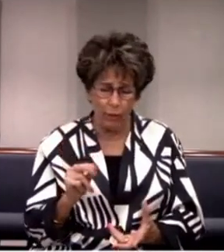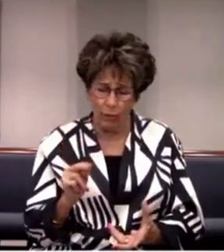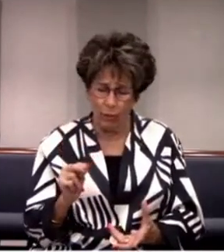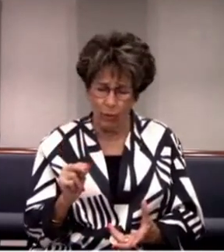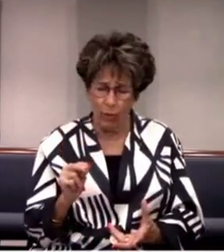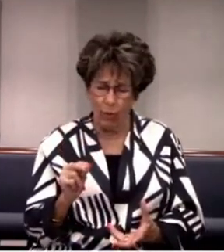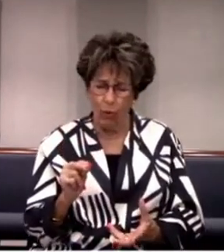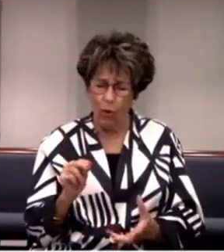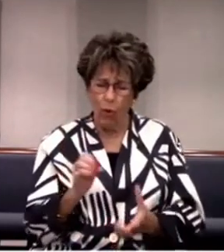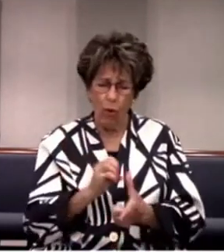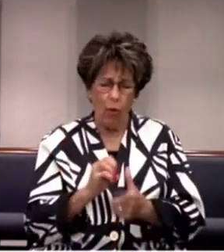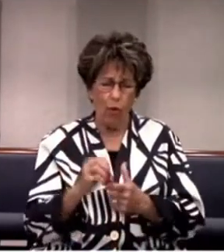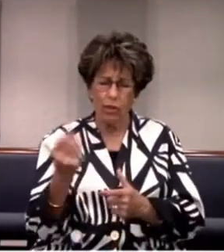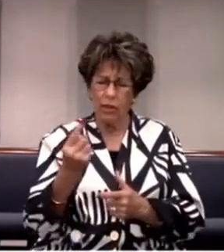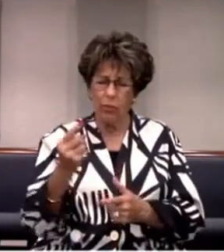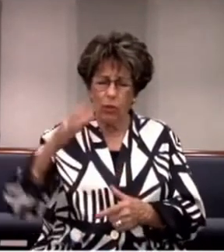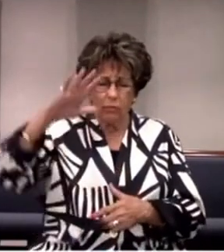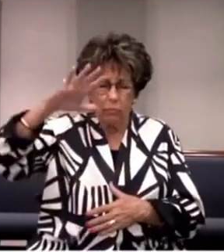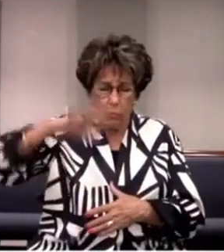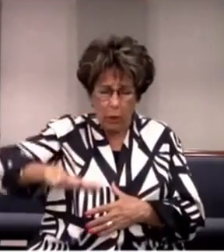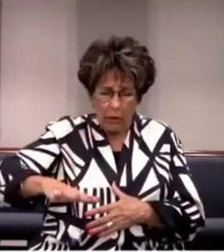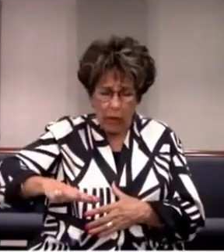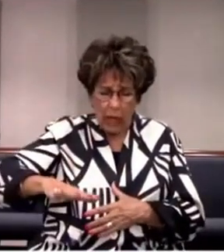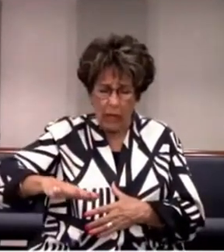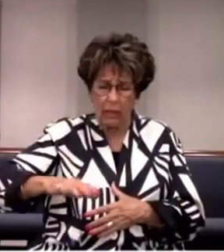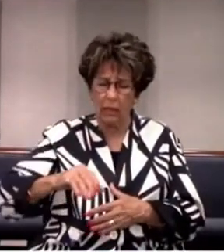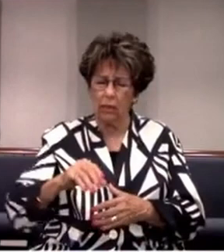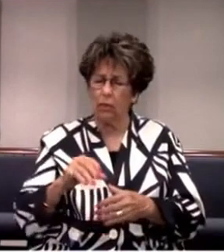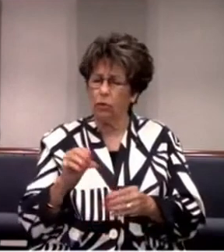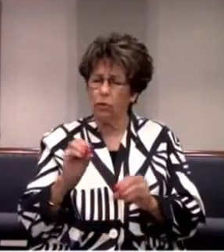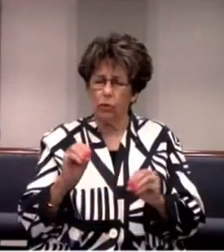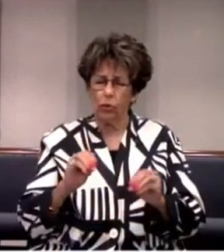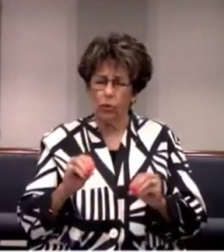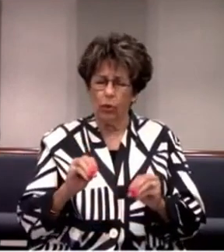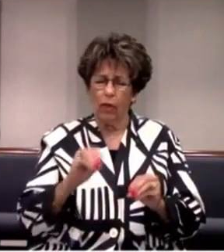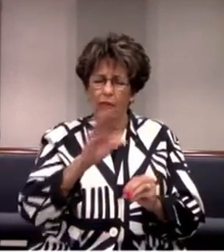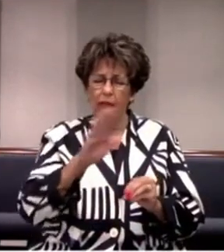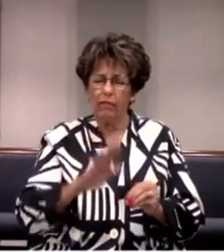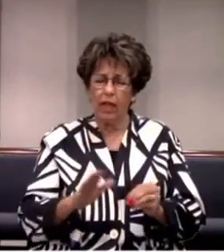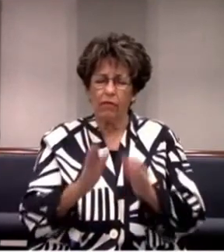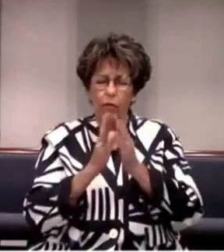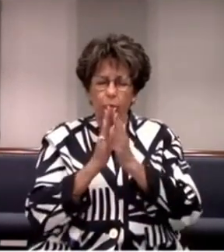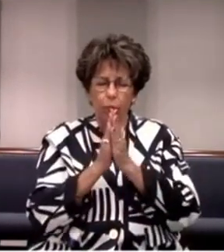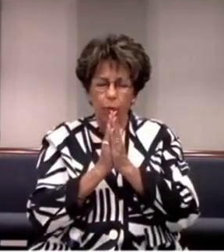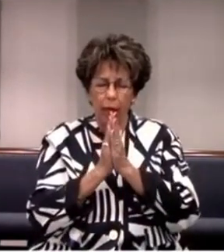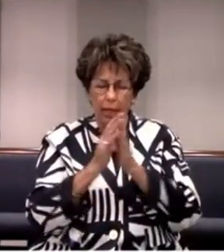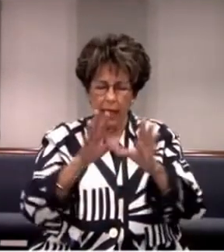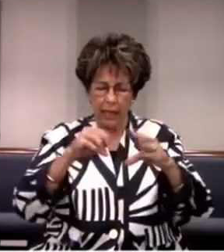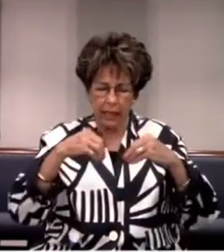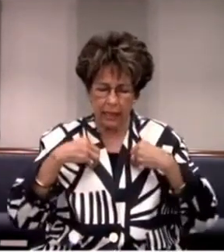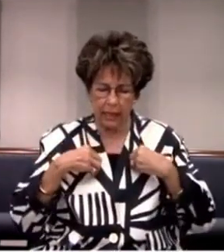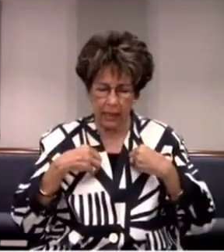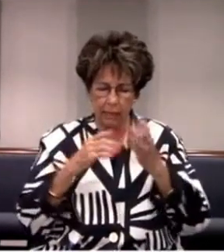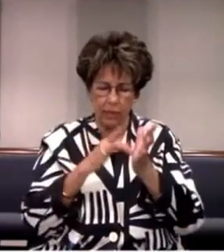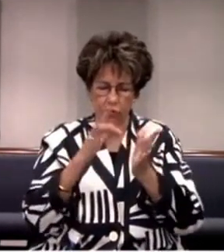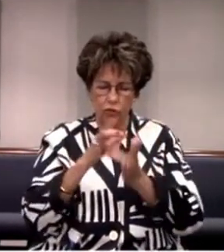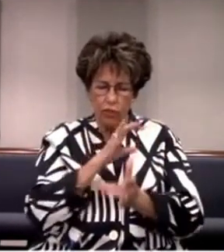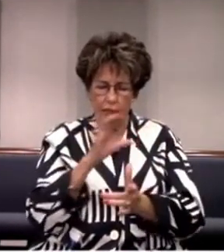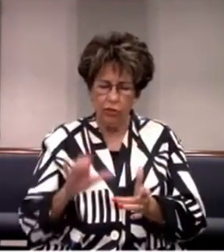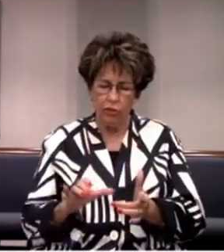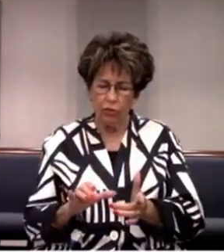me. They've never prayed and accepted that Jesus is the way, the truth, and the life. That he is